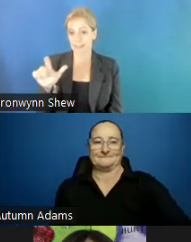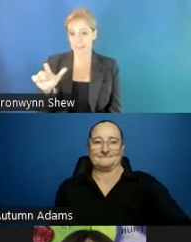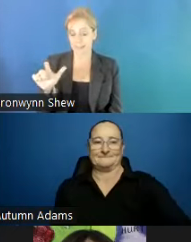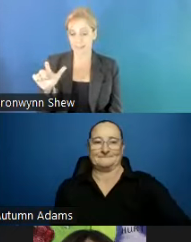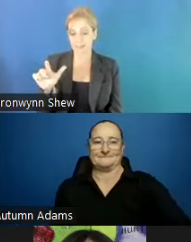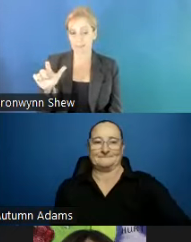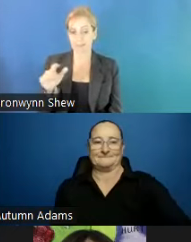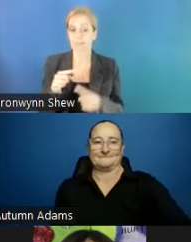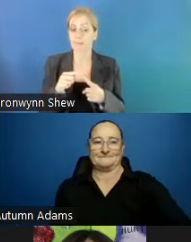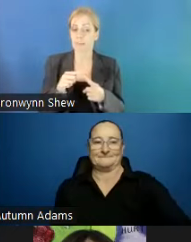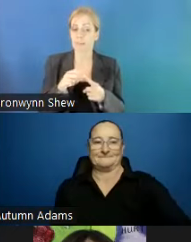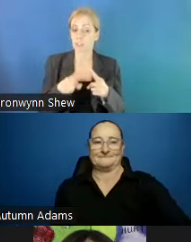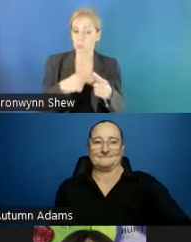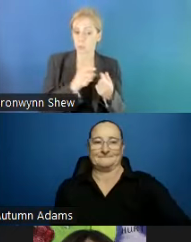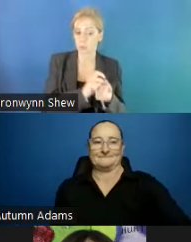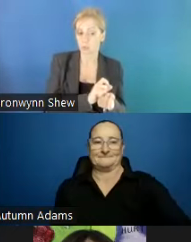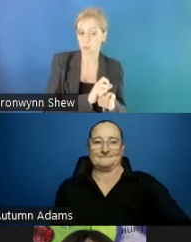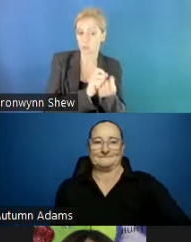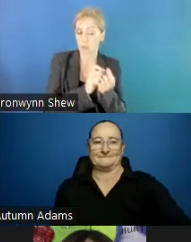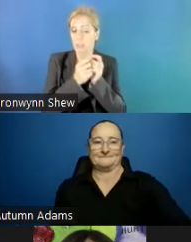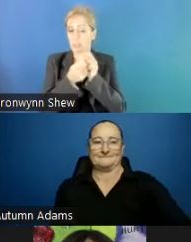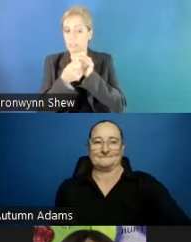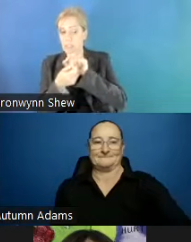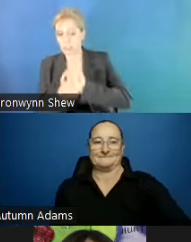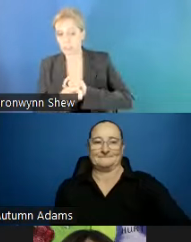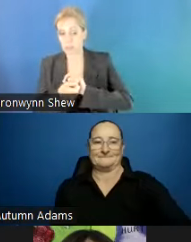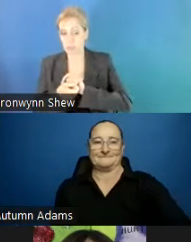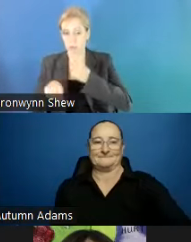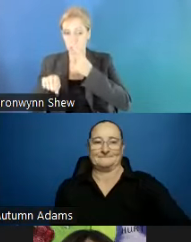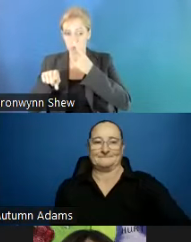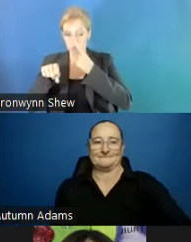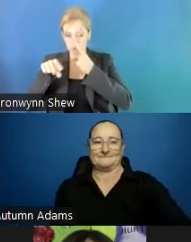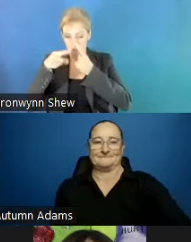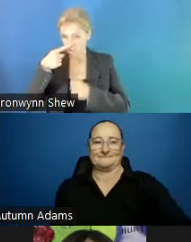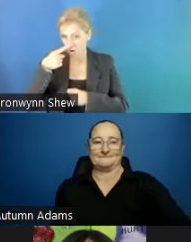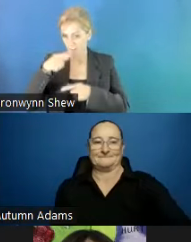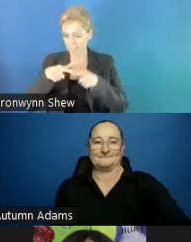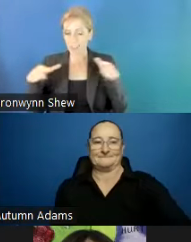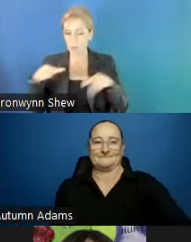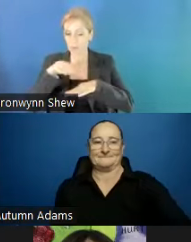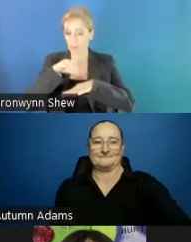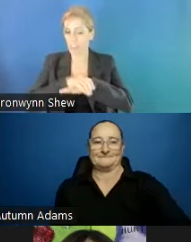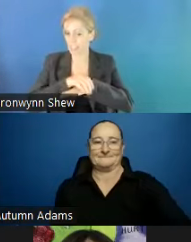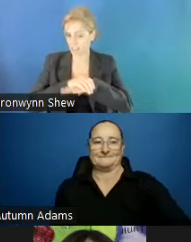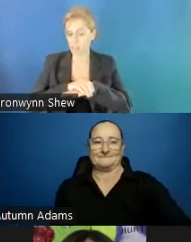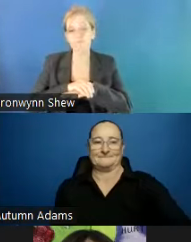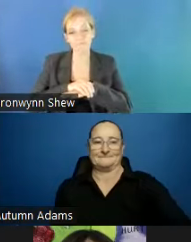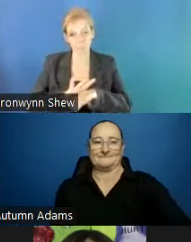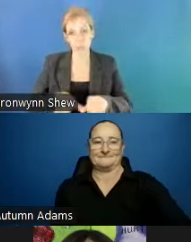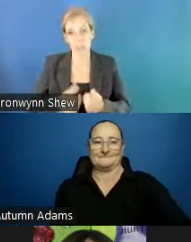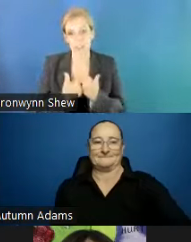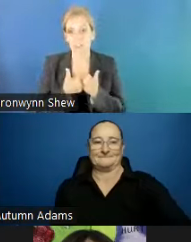is very challenging. So often a deaf person who